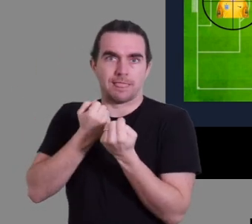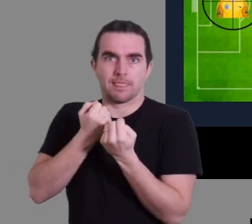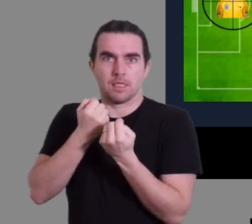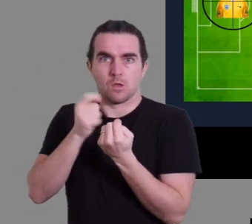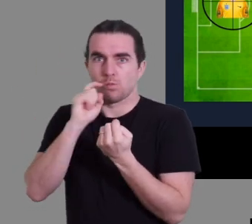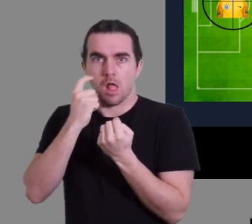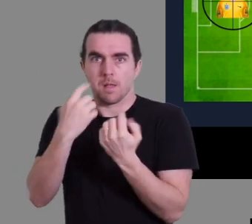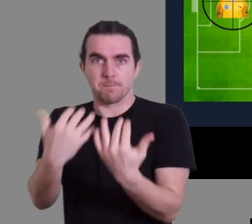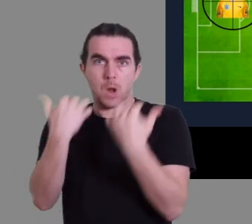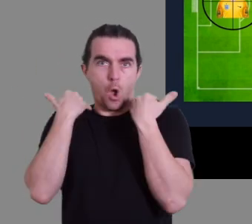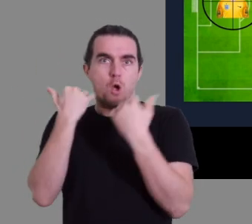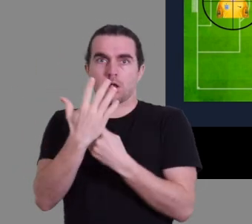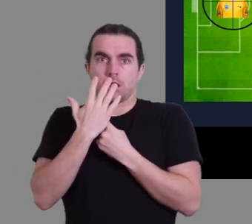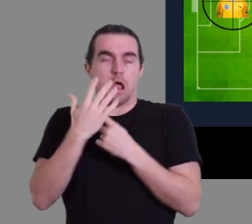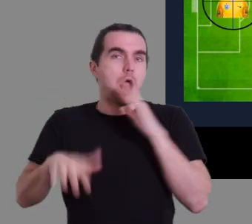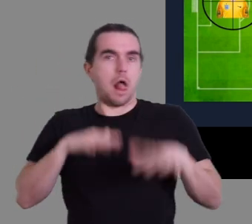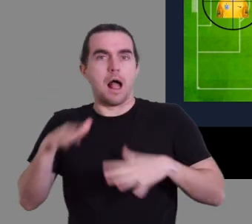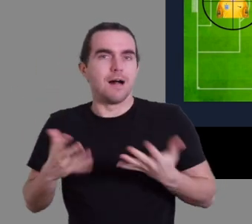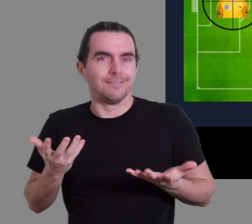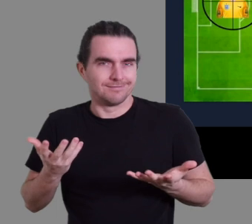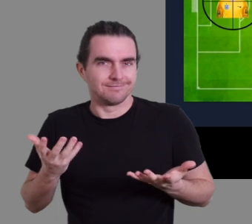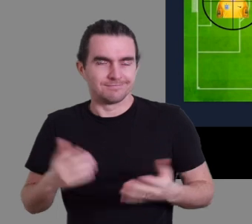they go and press you.